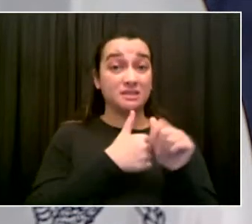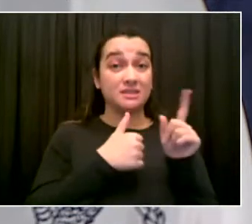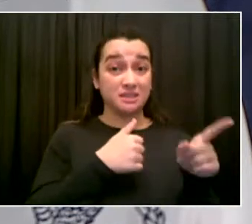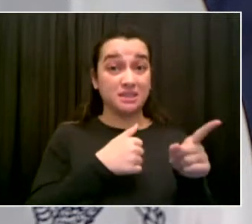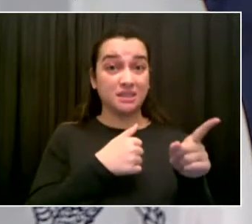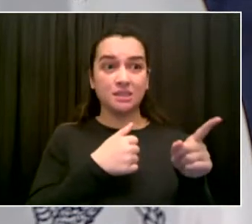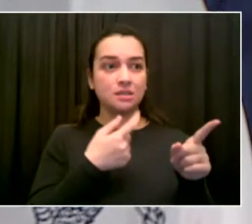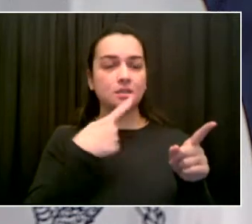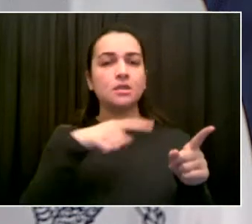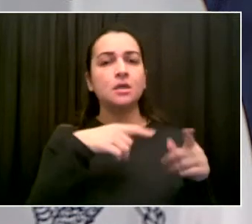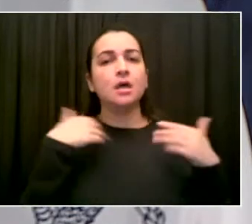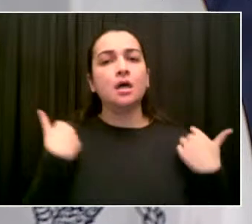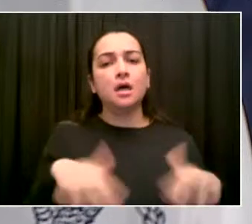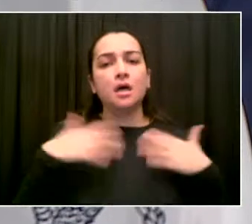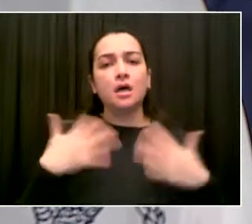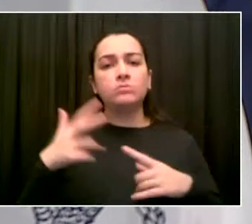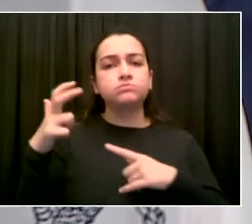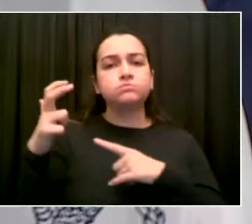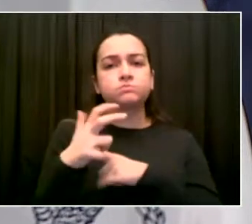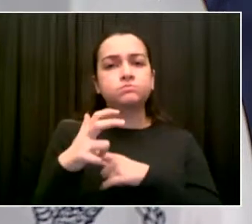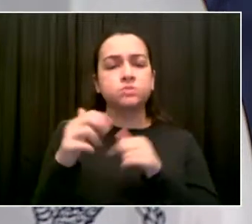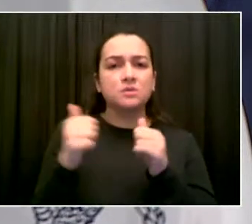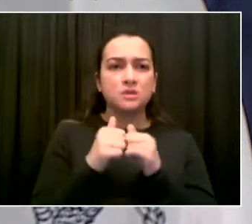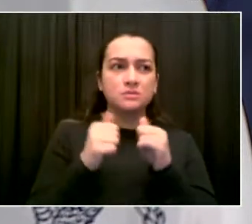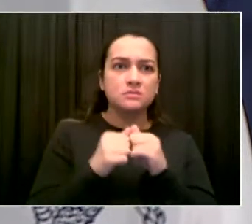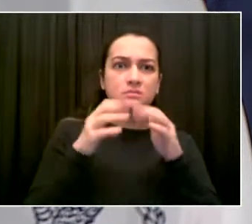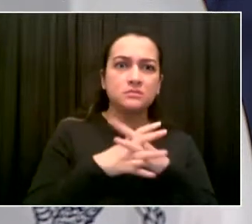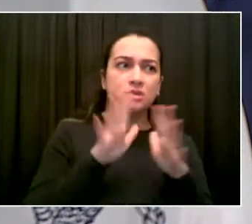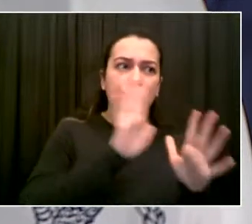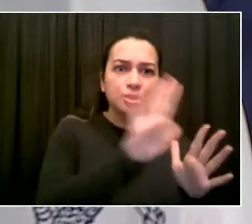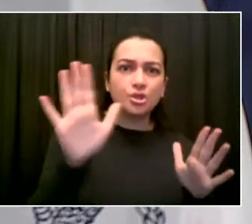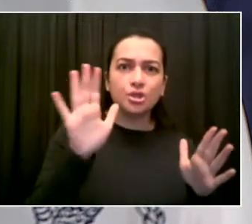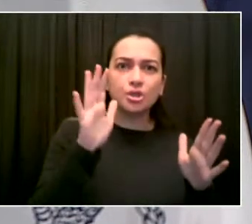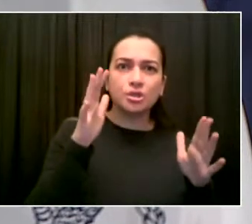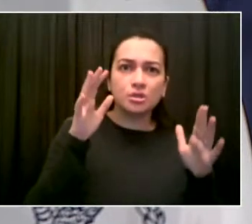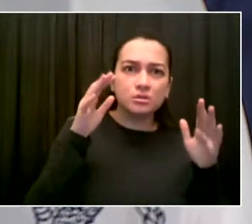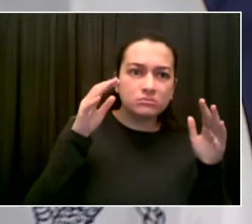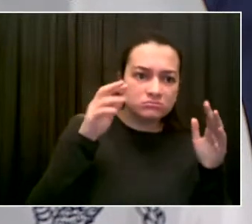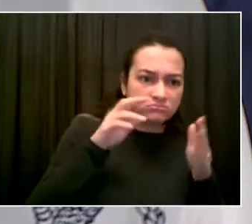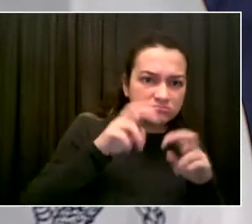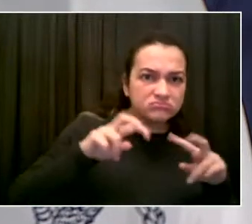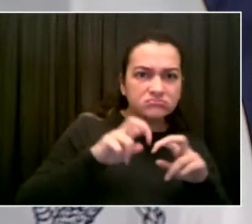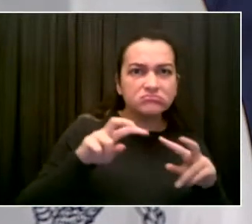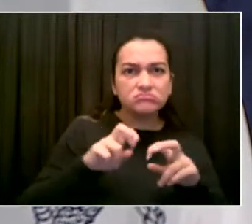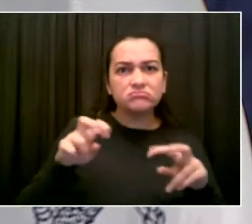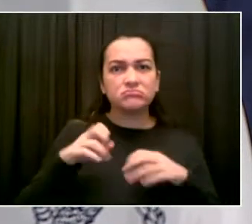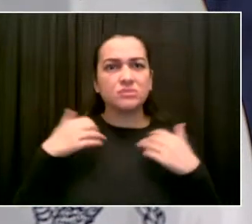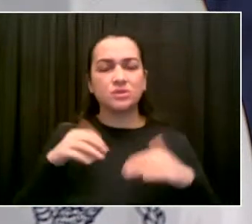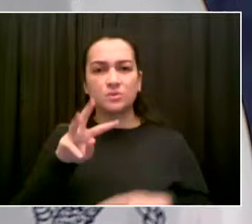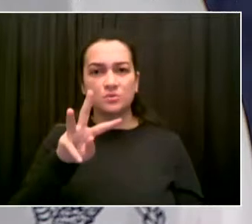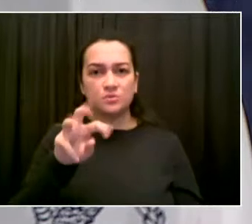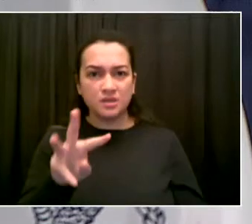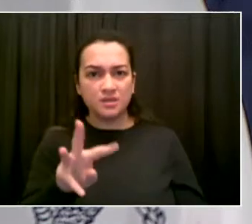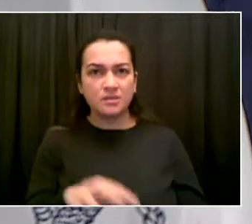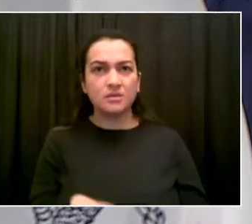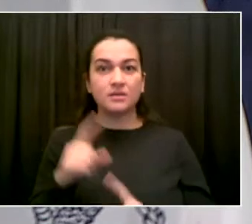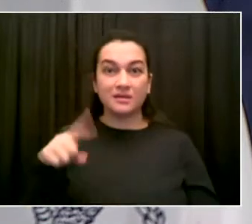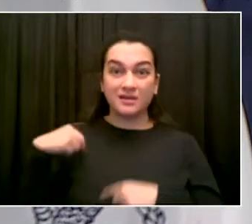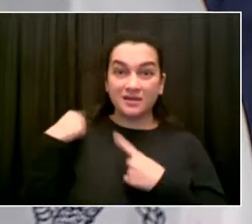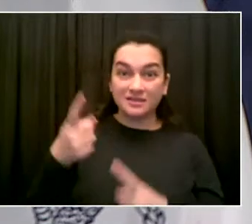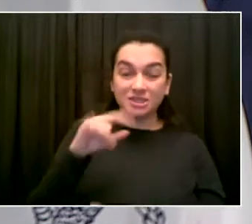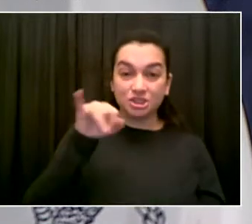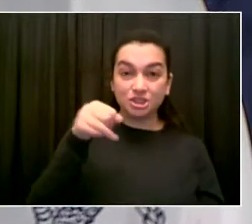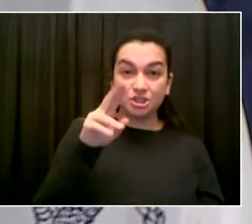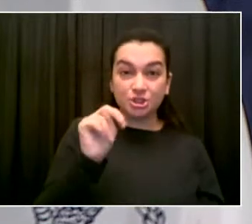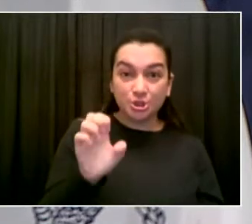They've learned so much in most of the year they've been here. They've been able to figure out how to address things better and better through experience.